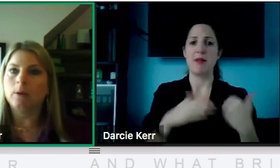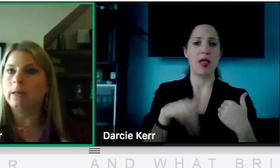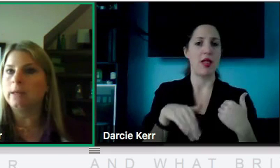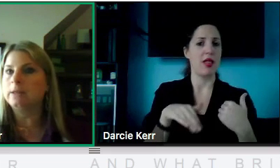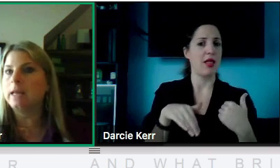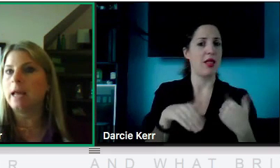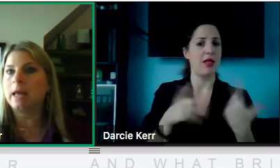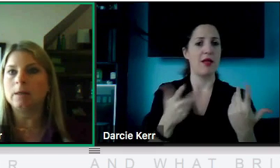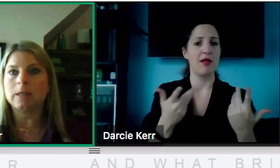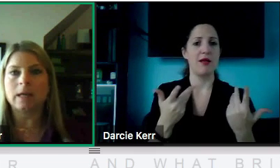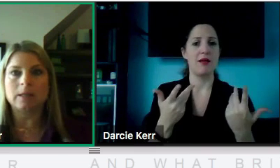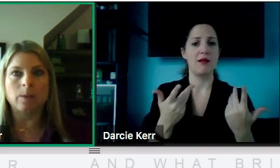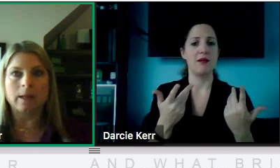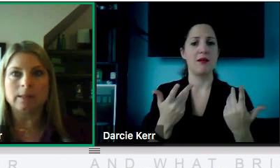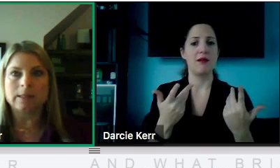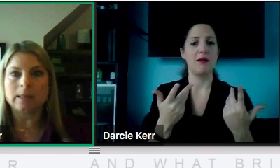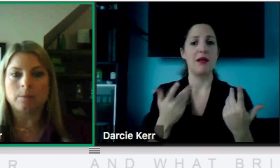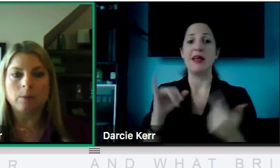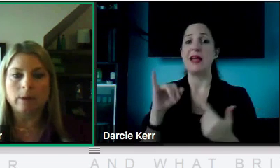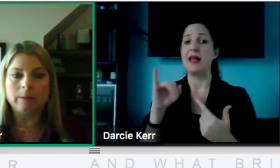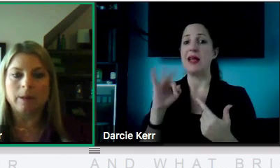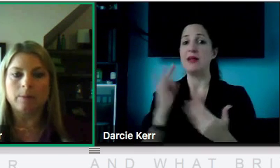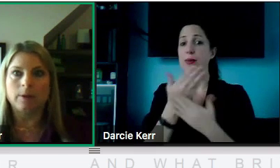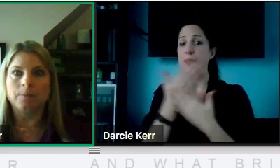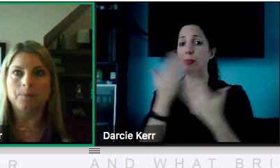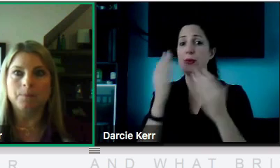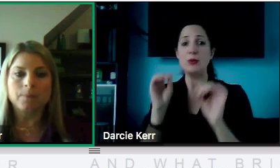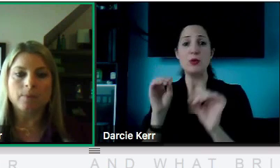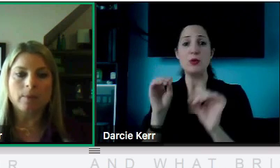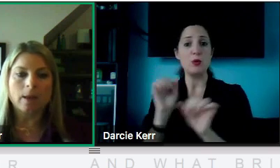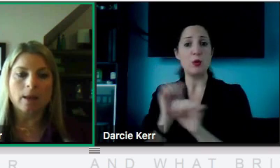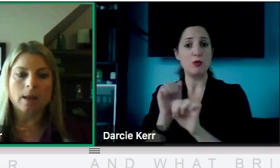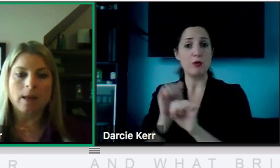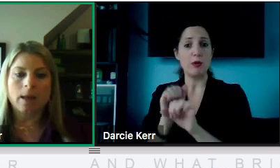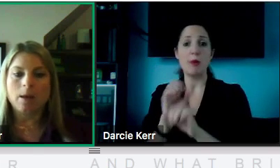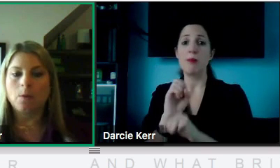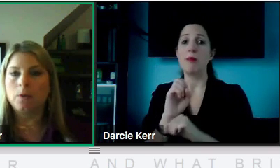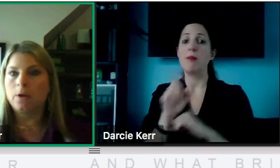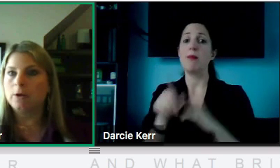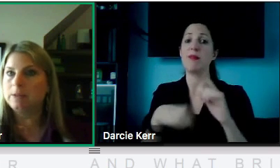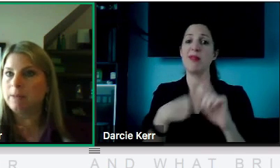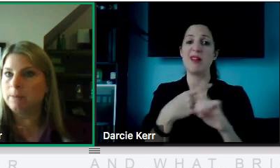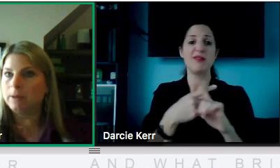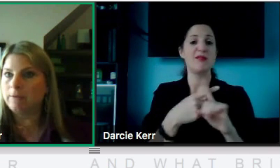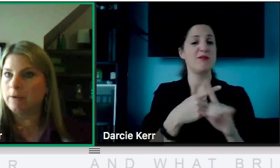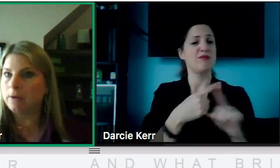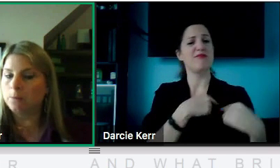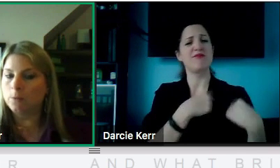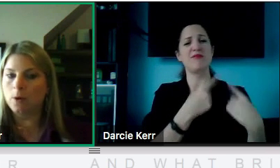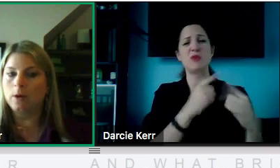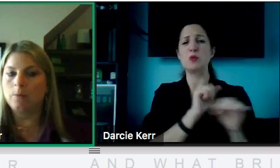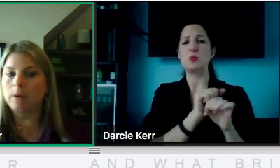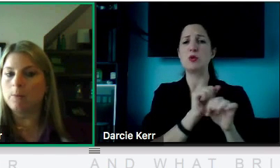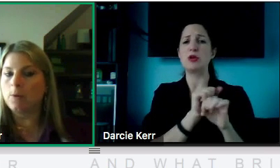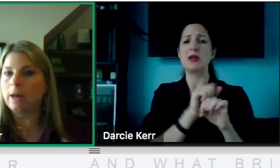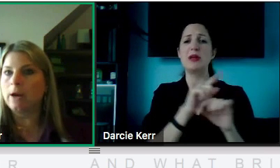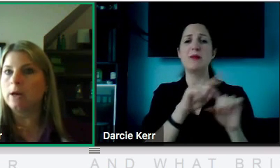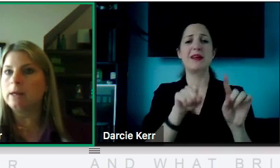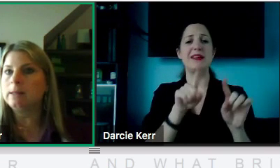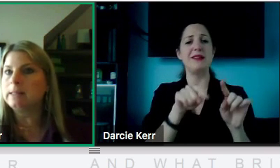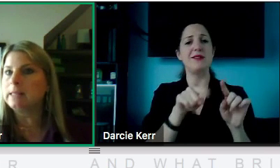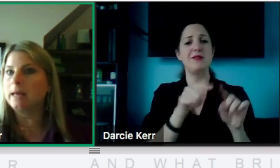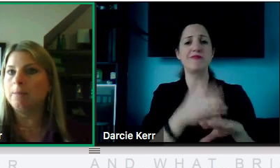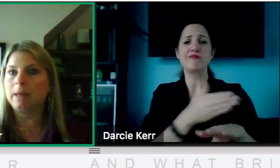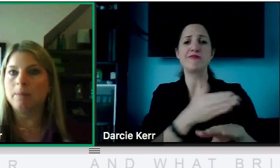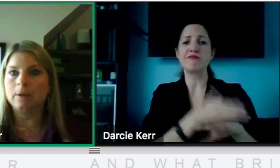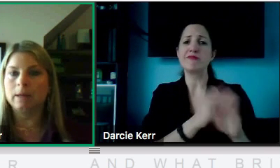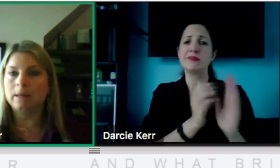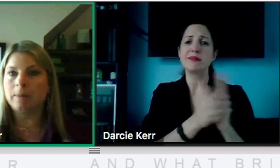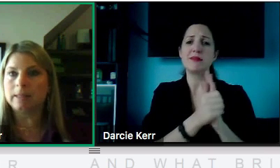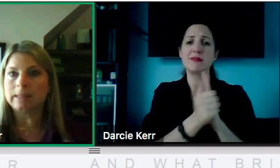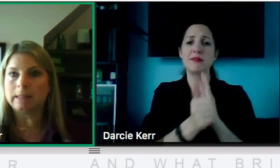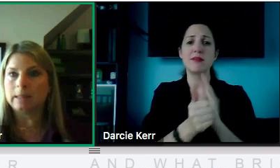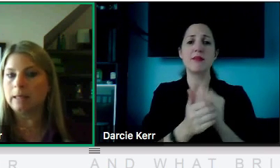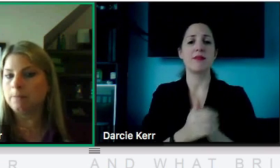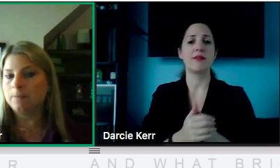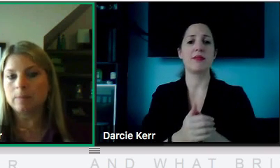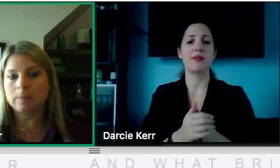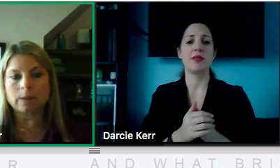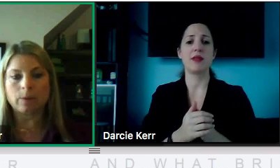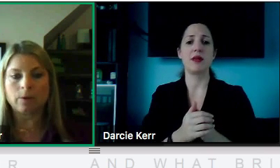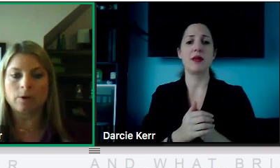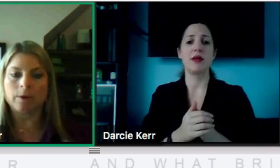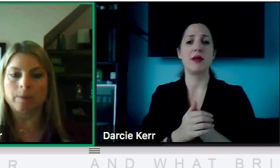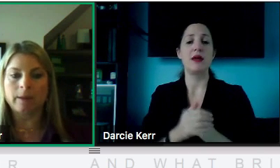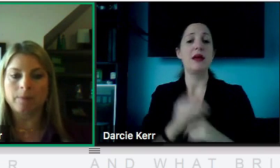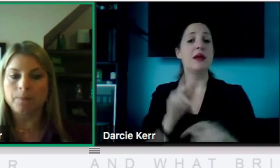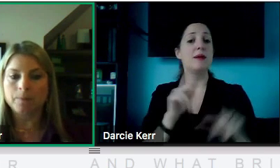the unemployed and as well as employed people. There's people living in rural and remote areas and people in the big